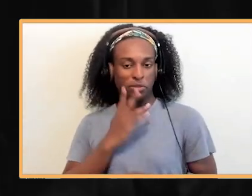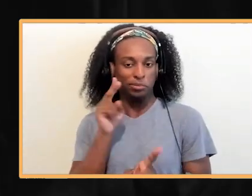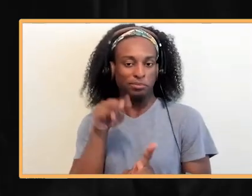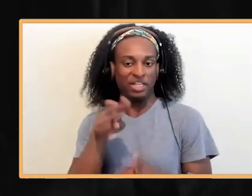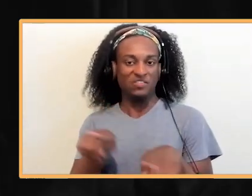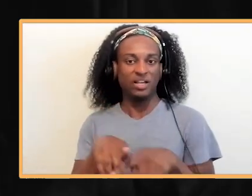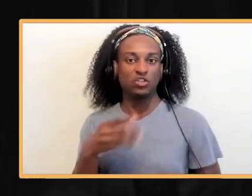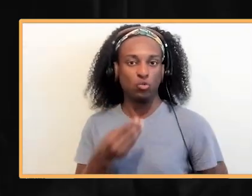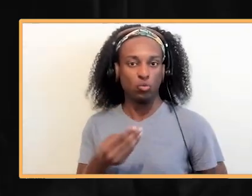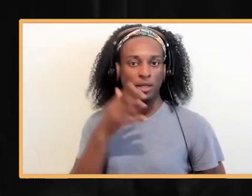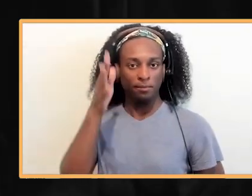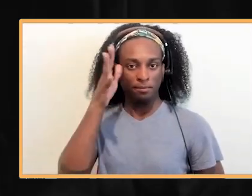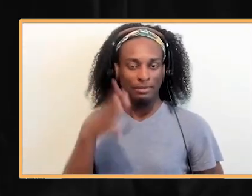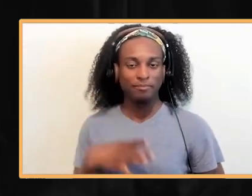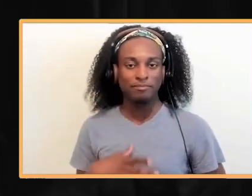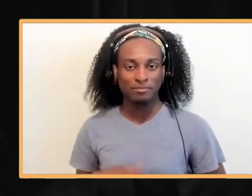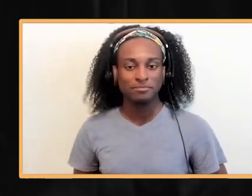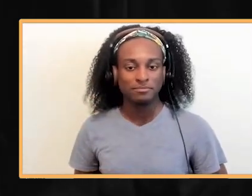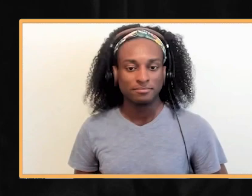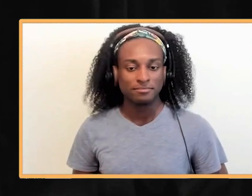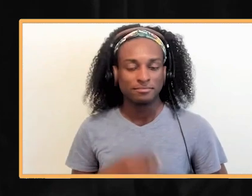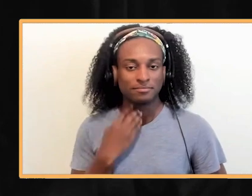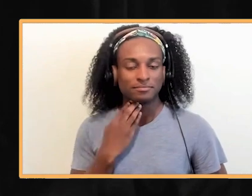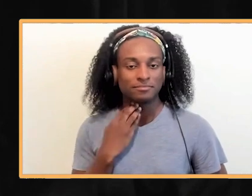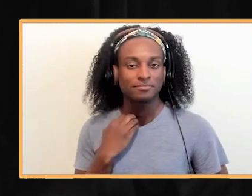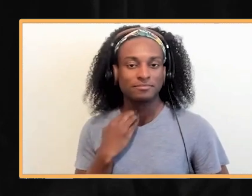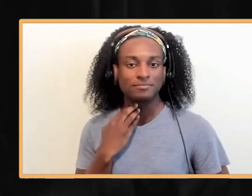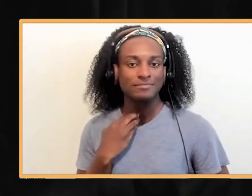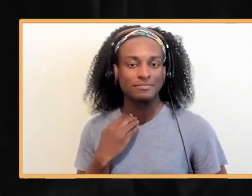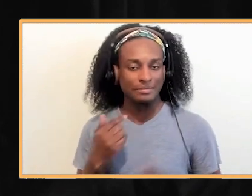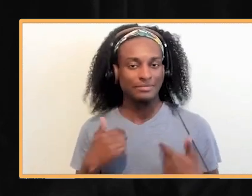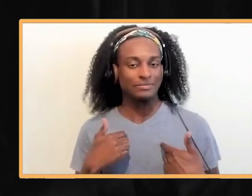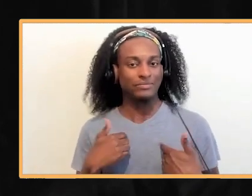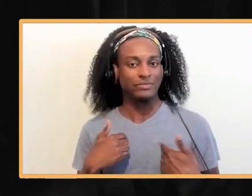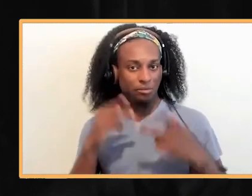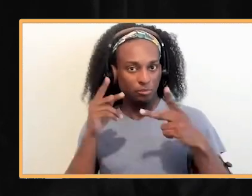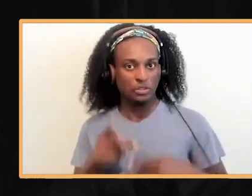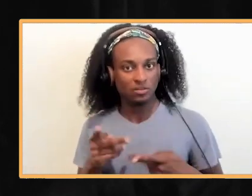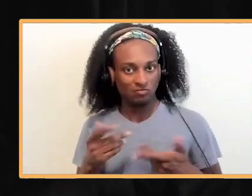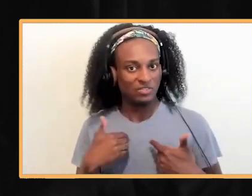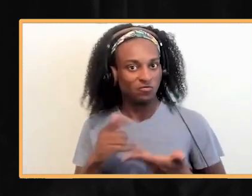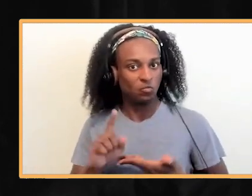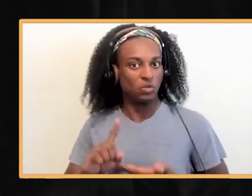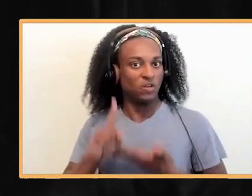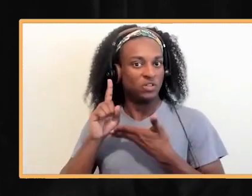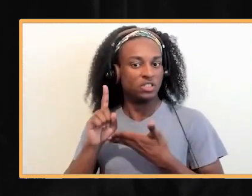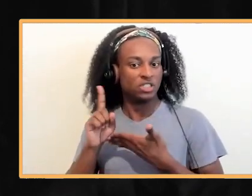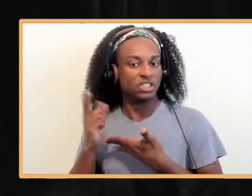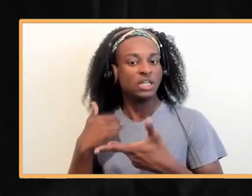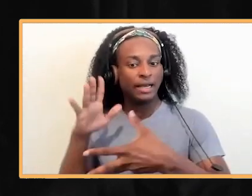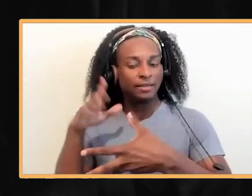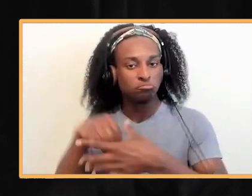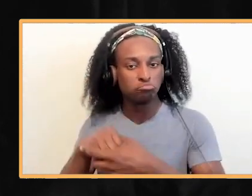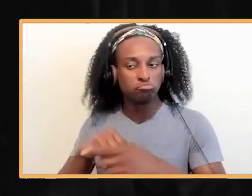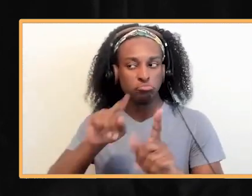think that what I'm seeing as someone with privilege who understands and operates within systems of power,